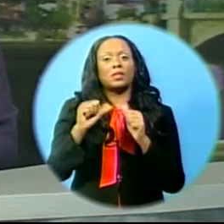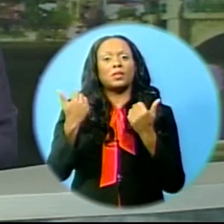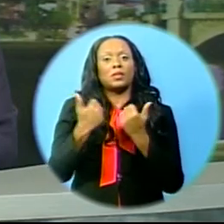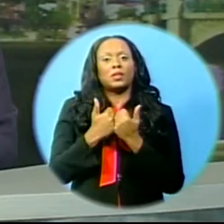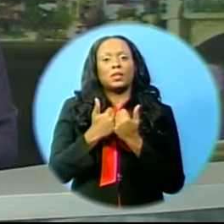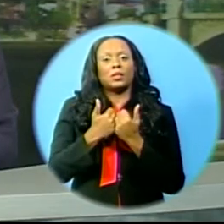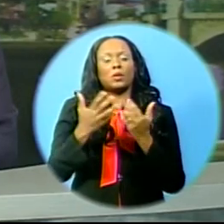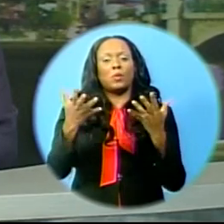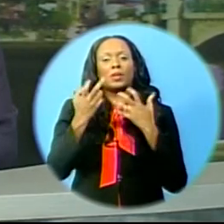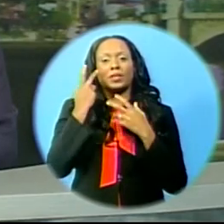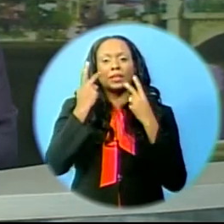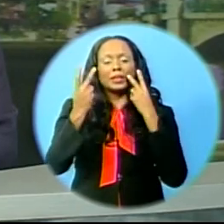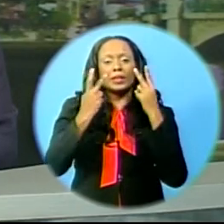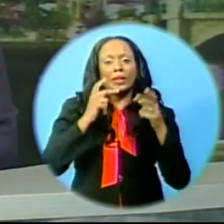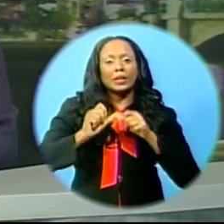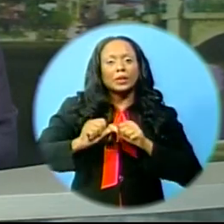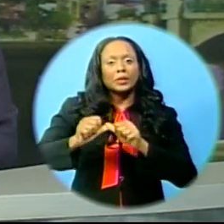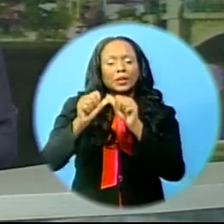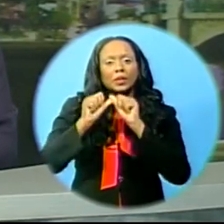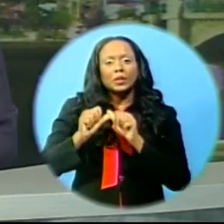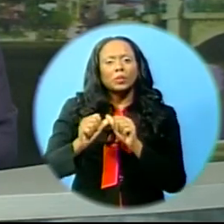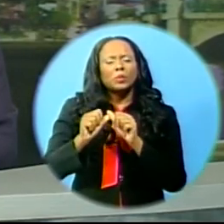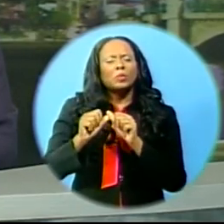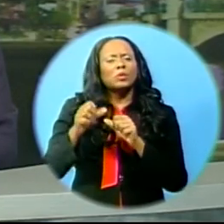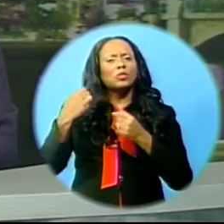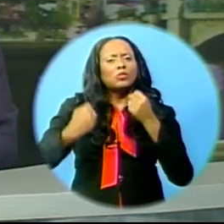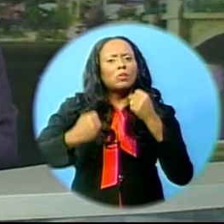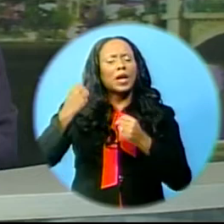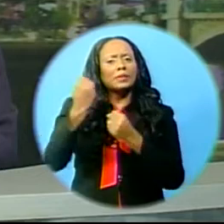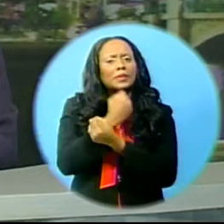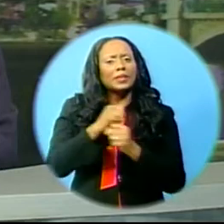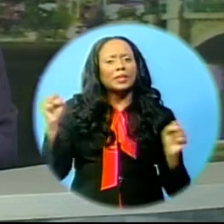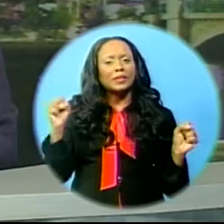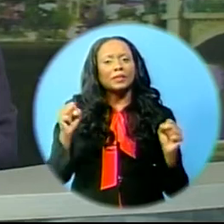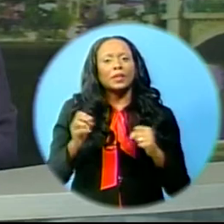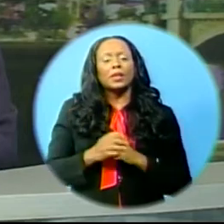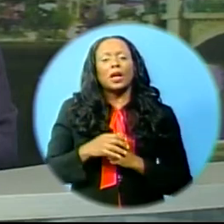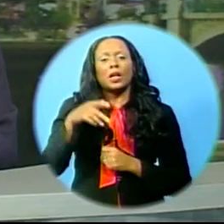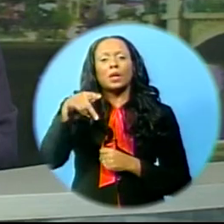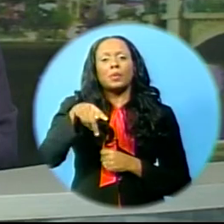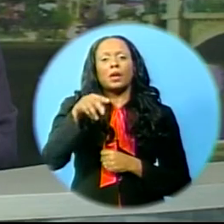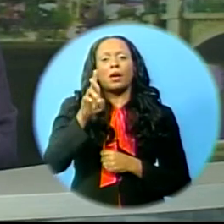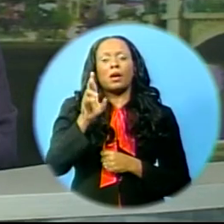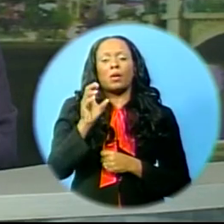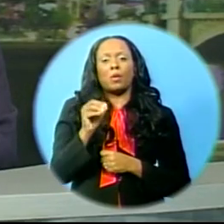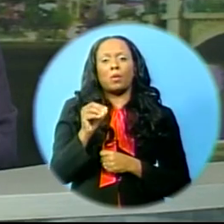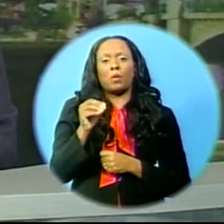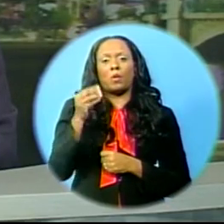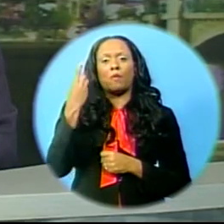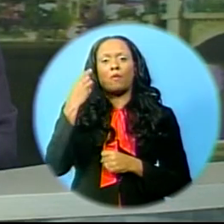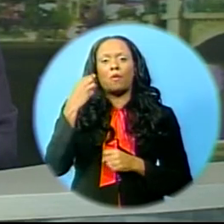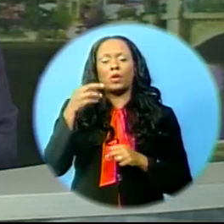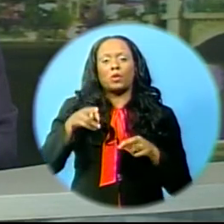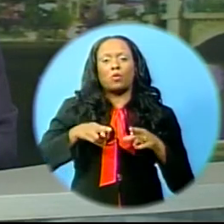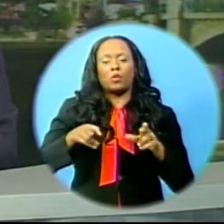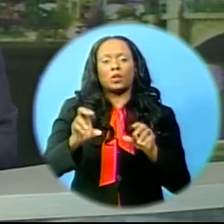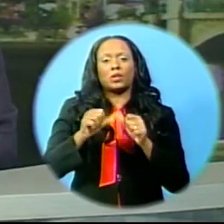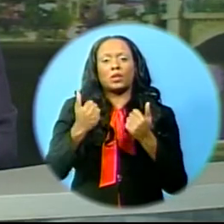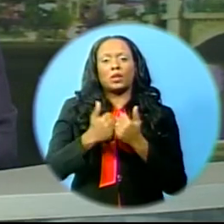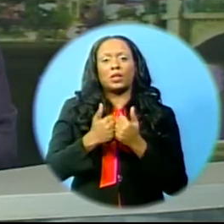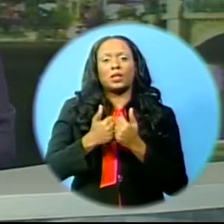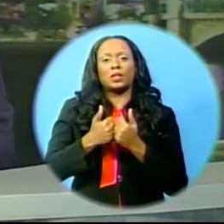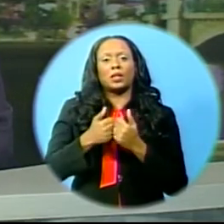continue as the year closes. Public Relations Officer Richard Cox is sending out a word of caution to all motorists who